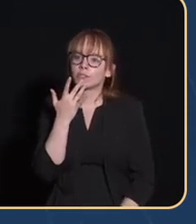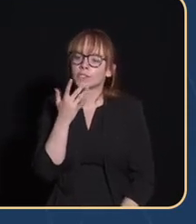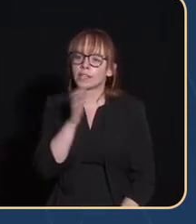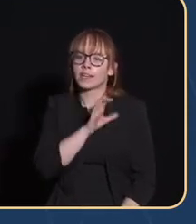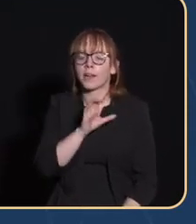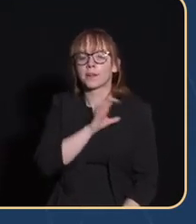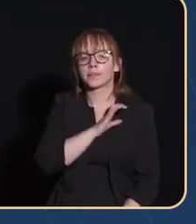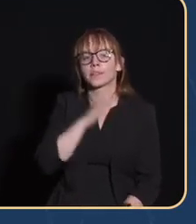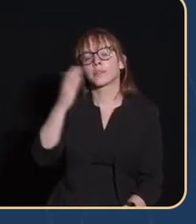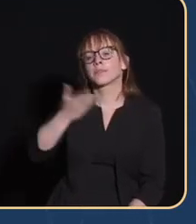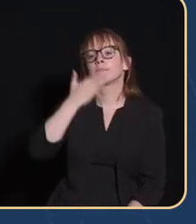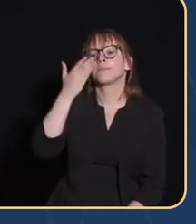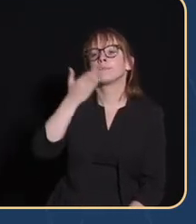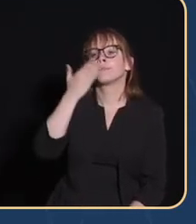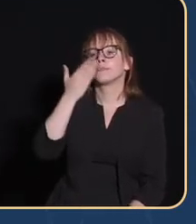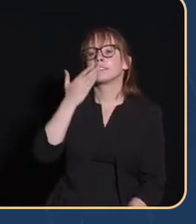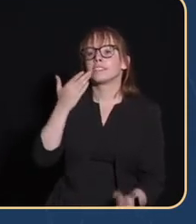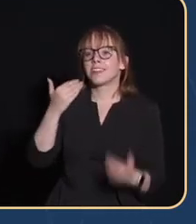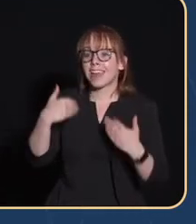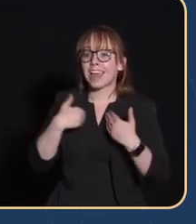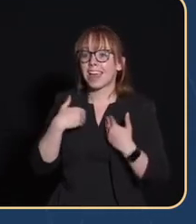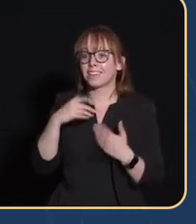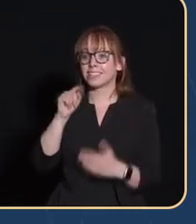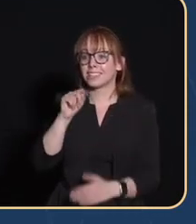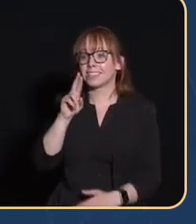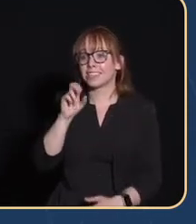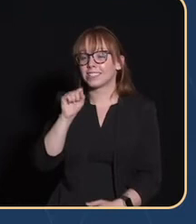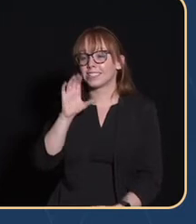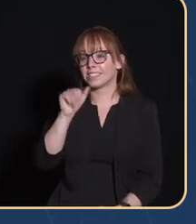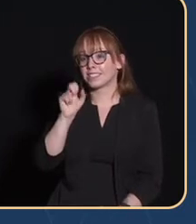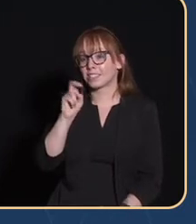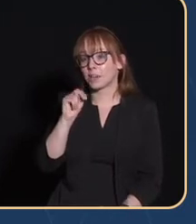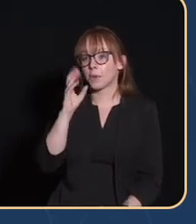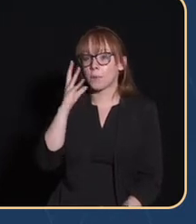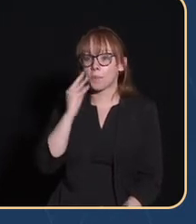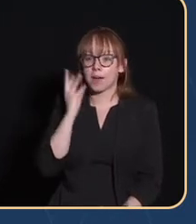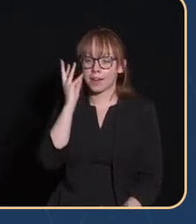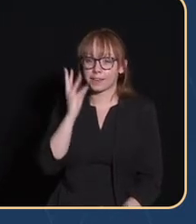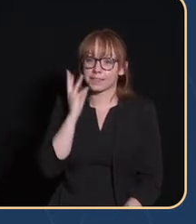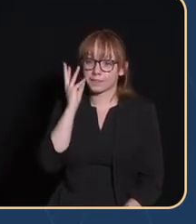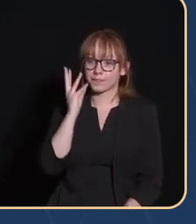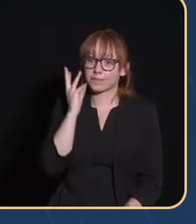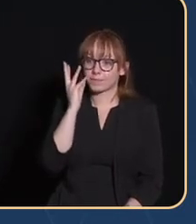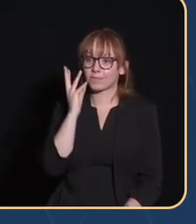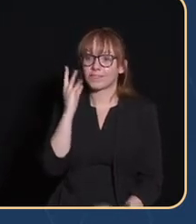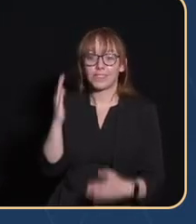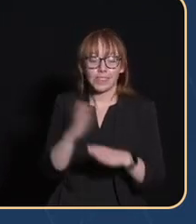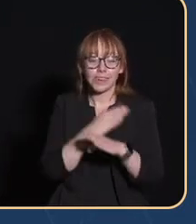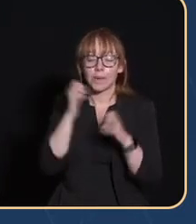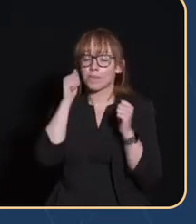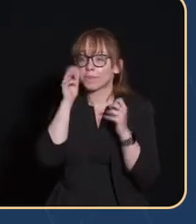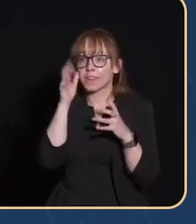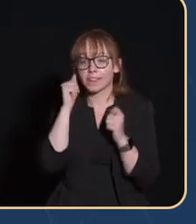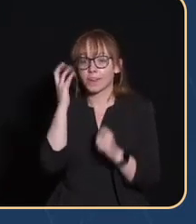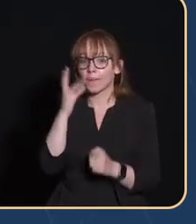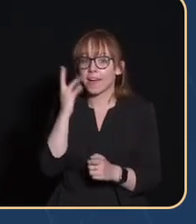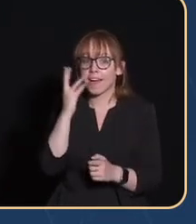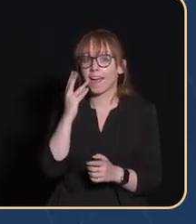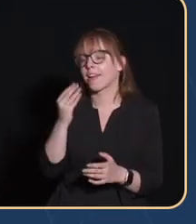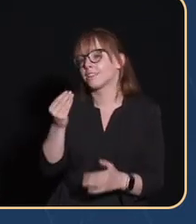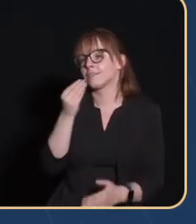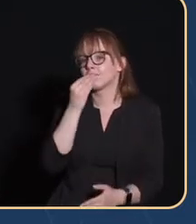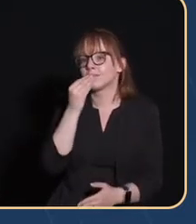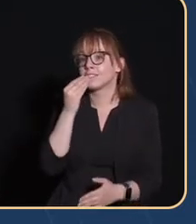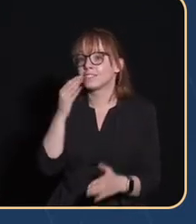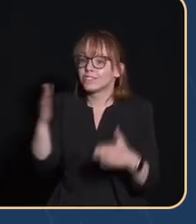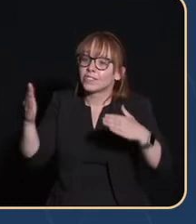characteristic aromas that you find in Tuscan wines. And so she will share not only some wonderful wine and some treats, but she'll share